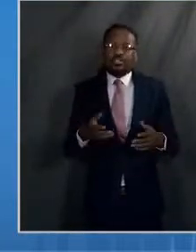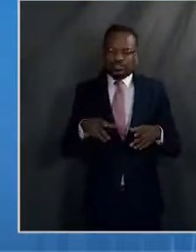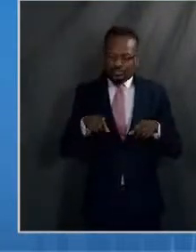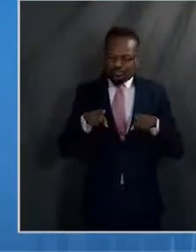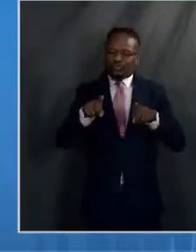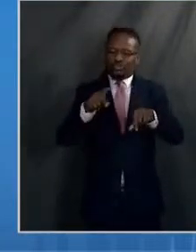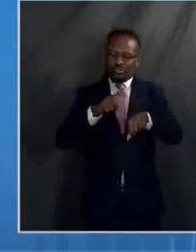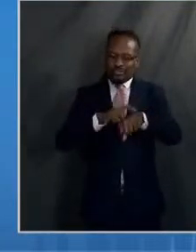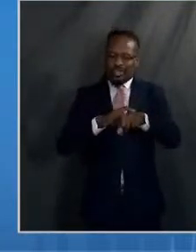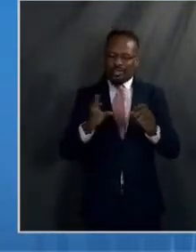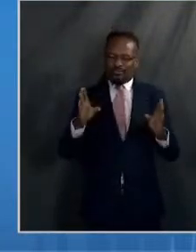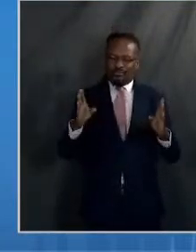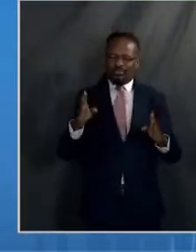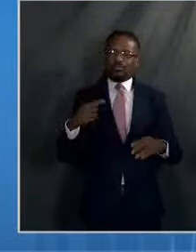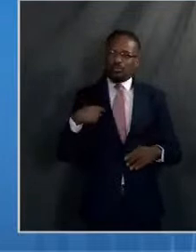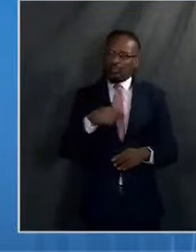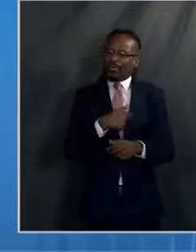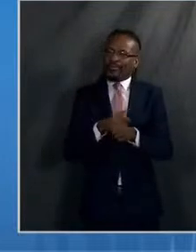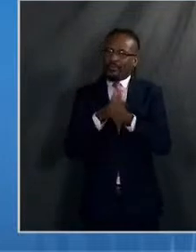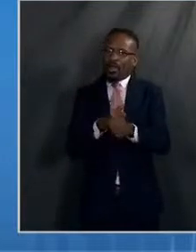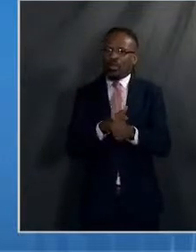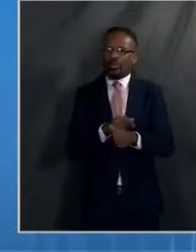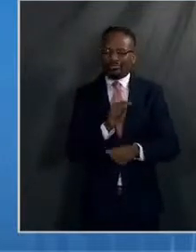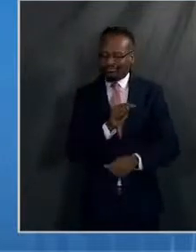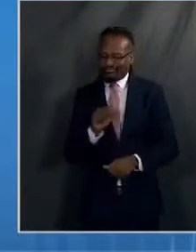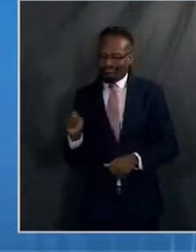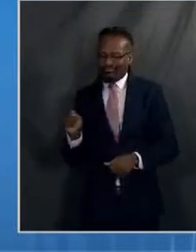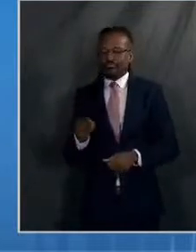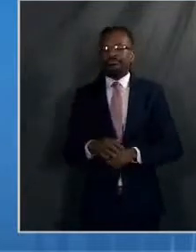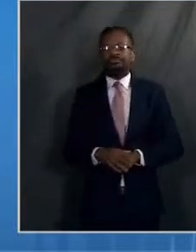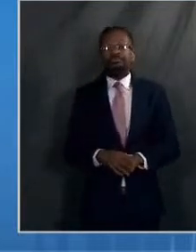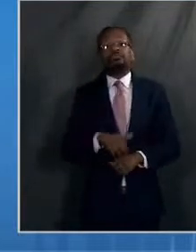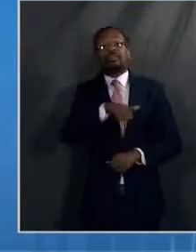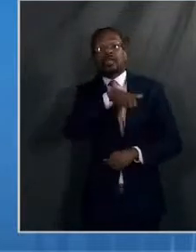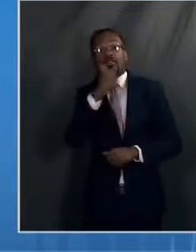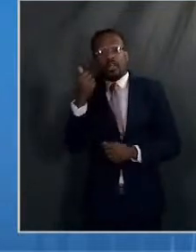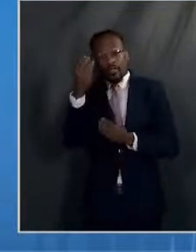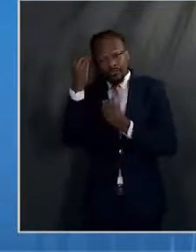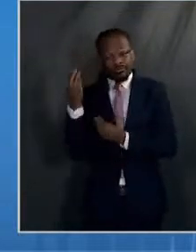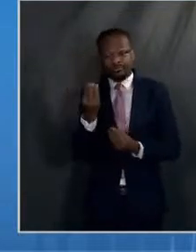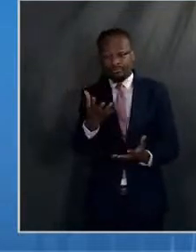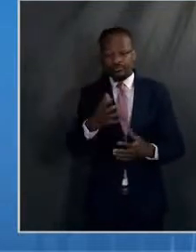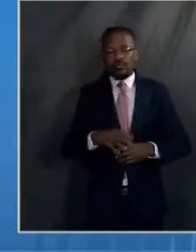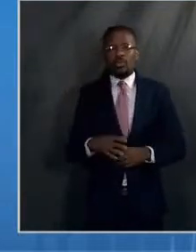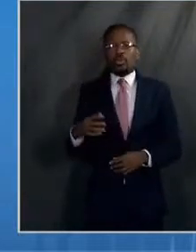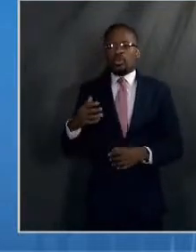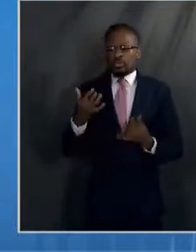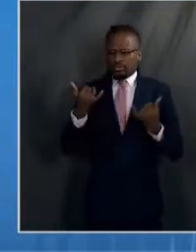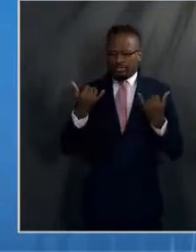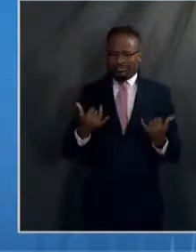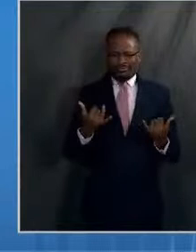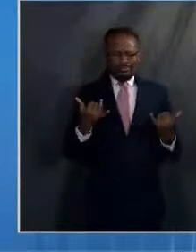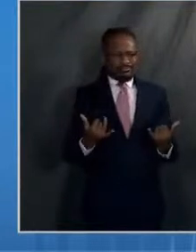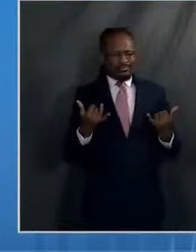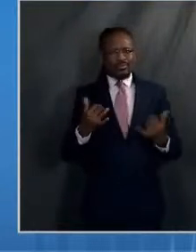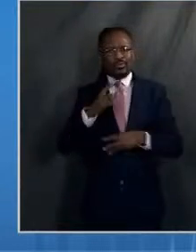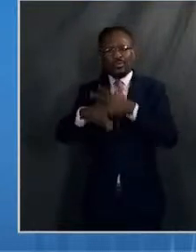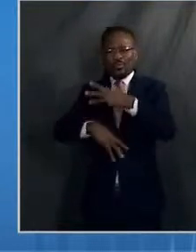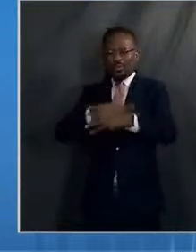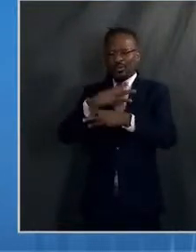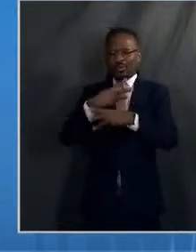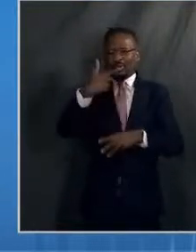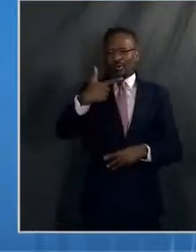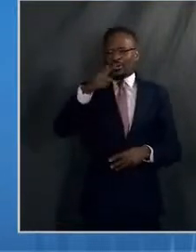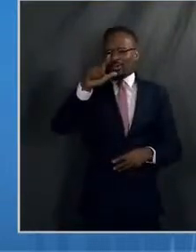time that we've been following it. One other thing I want to mention, we live in a global community, and it is encouraging to